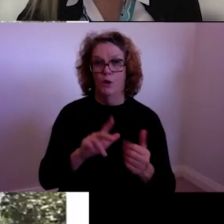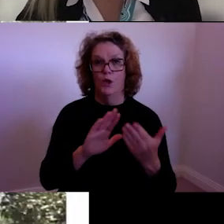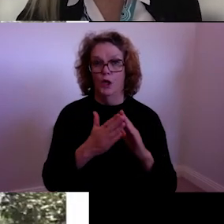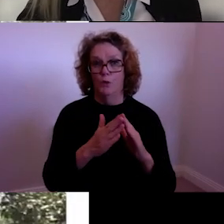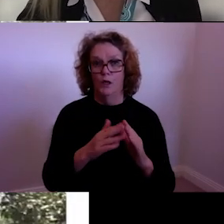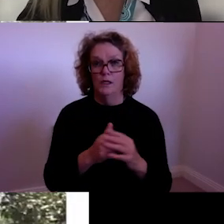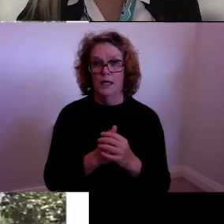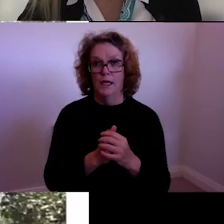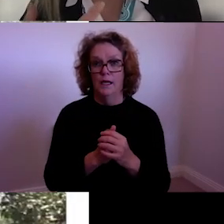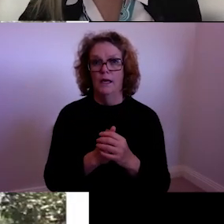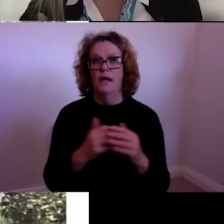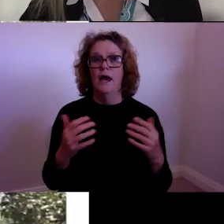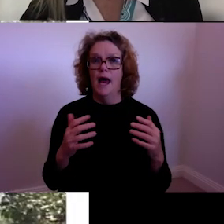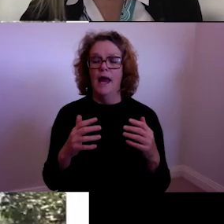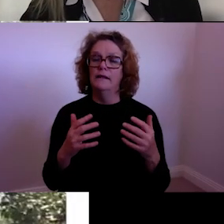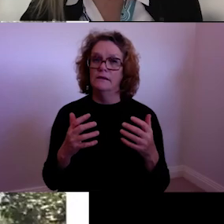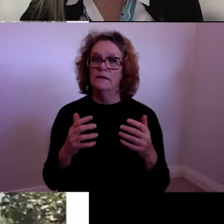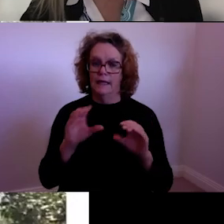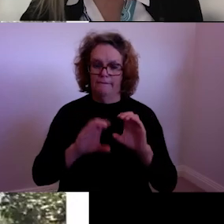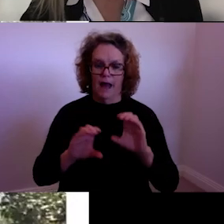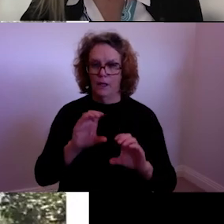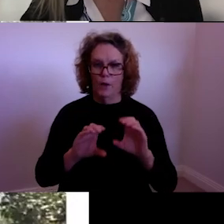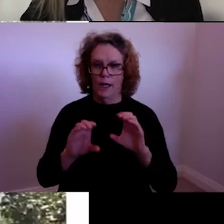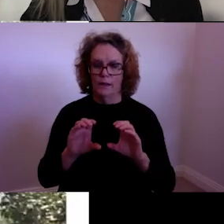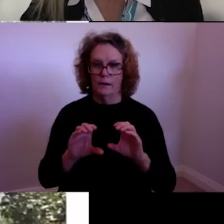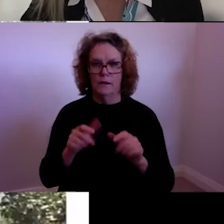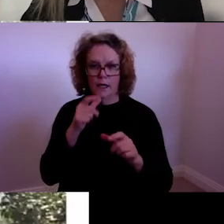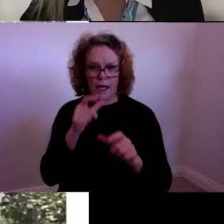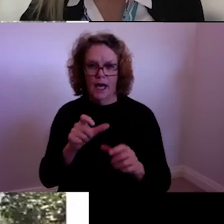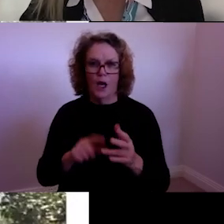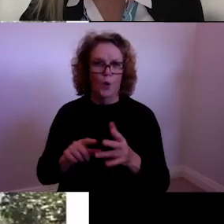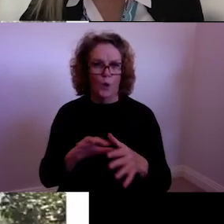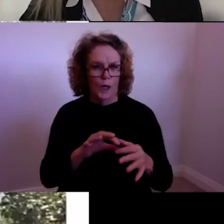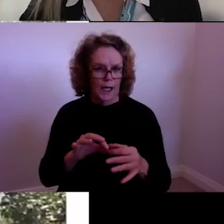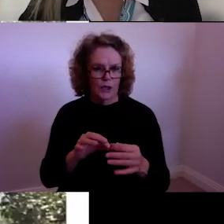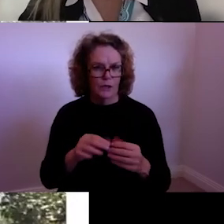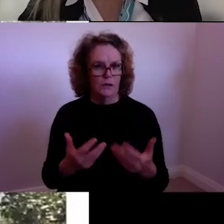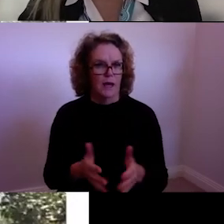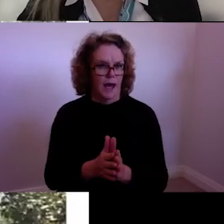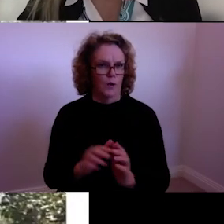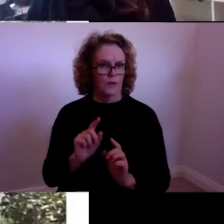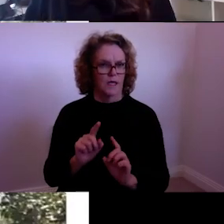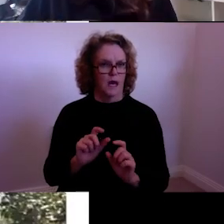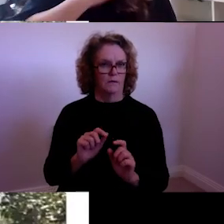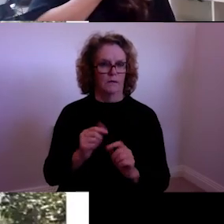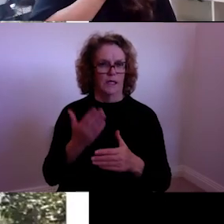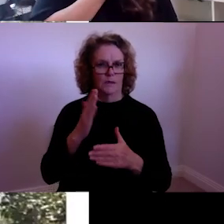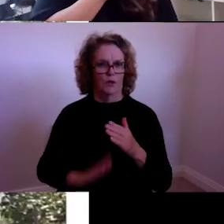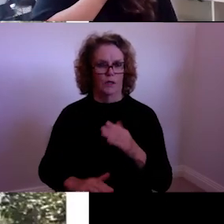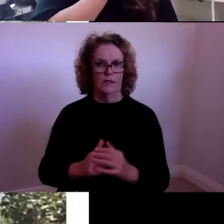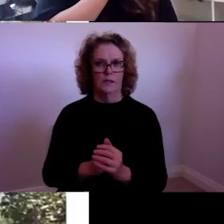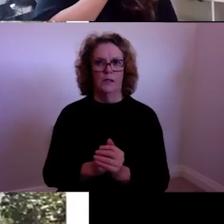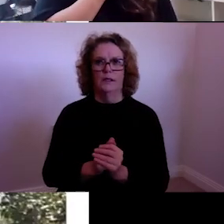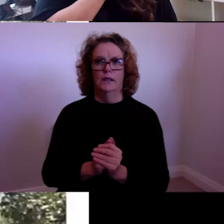evaluated care coordination. How was that care coordination for Olivia and for yourself? Yeah, so